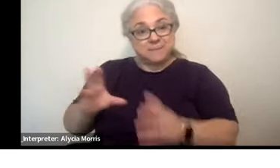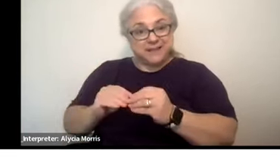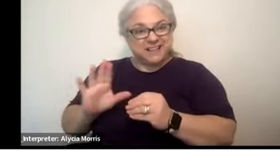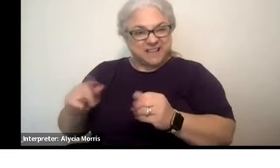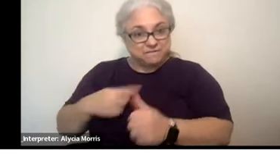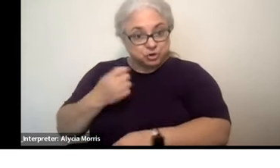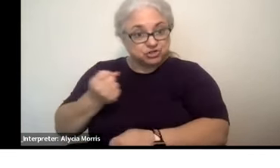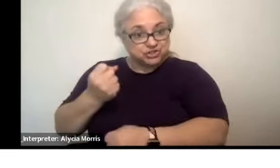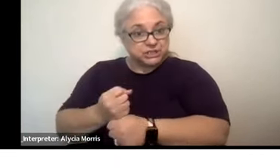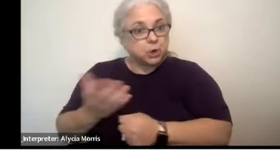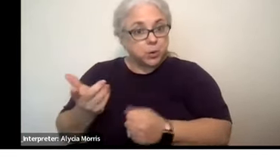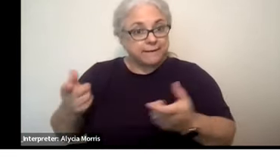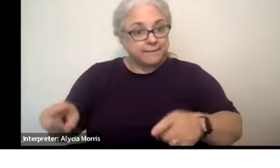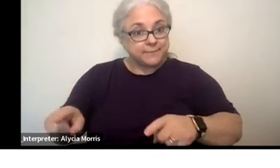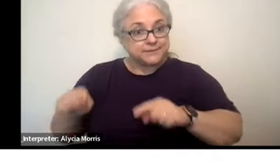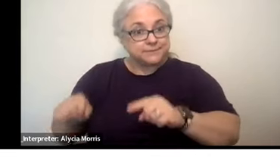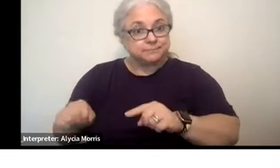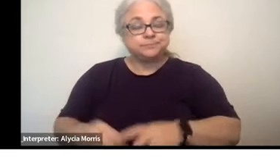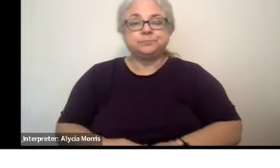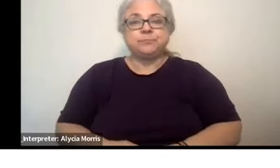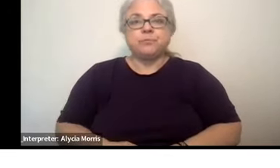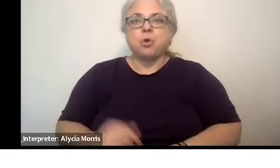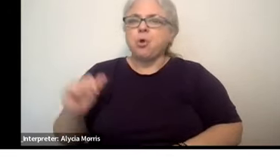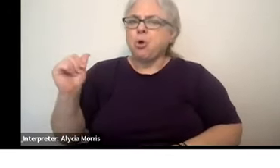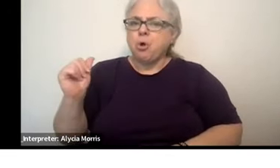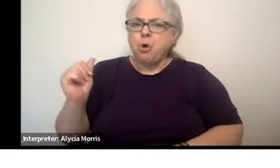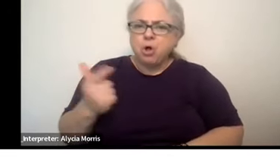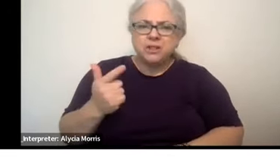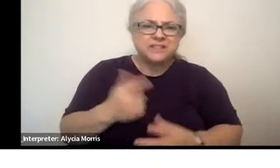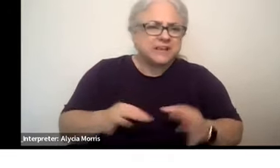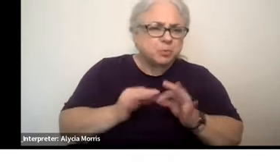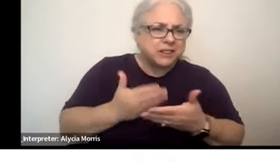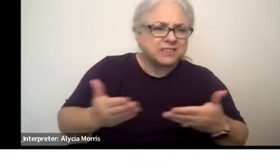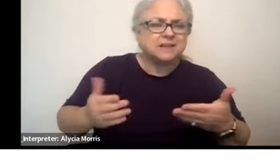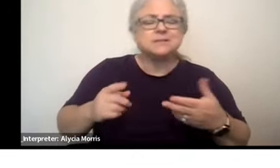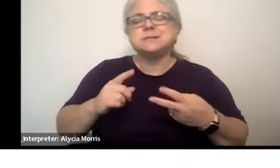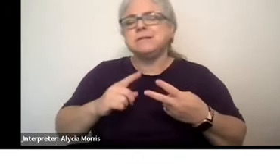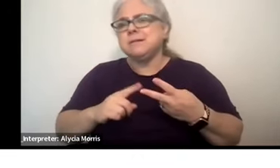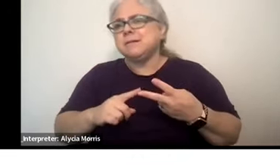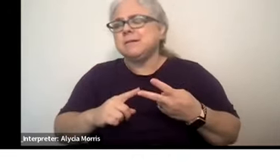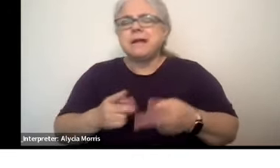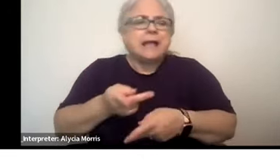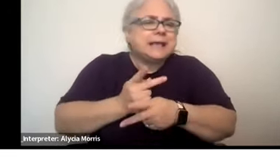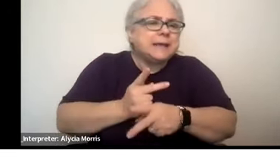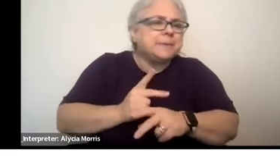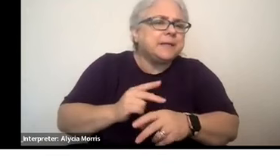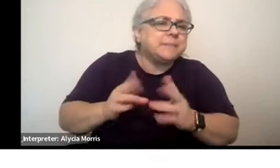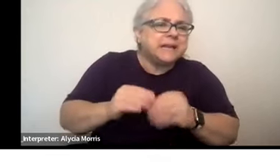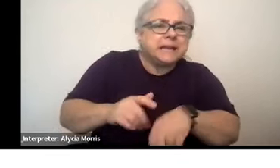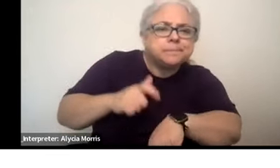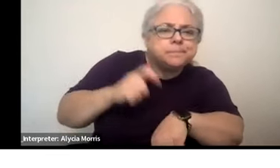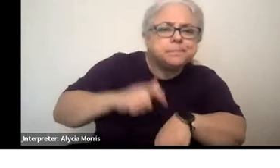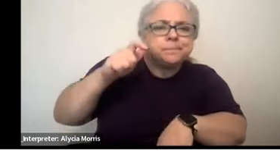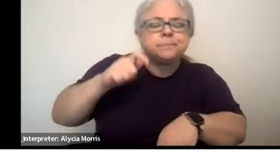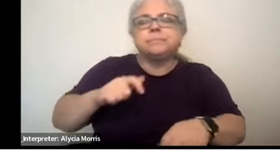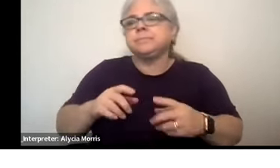you'll find is all of the essential elements of how to keep the meeting on time, how to make it very effective, how